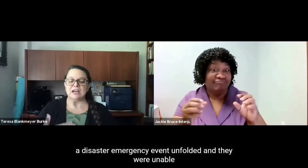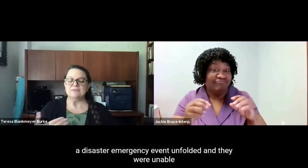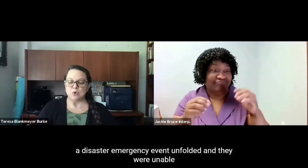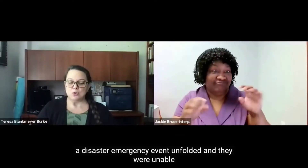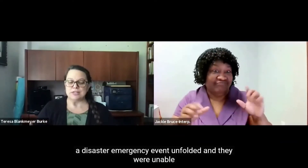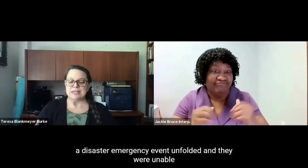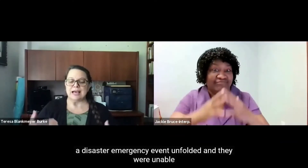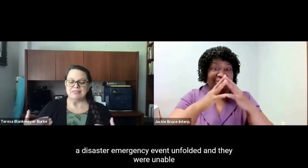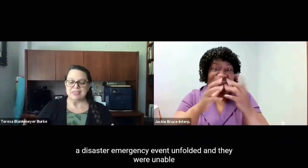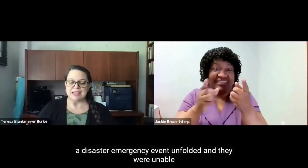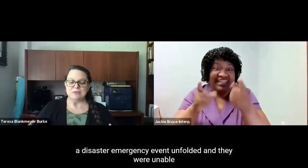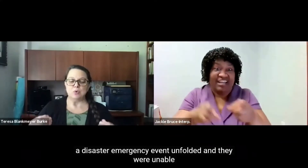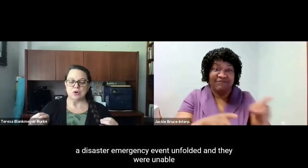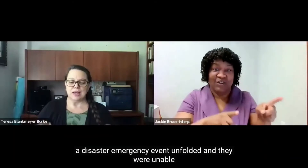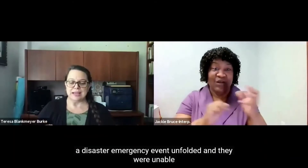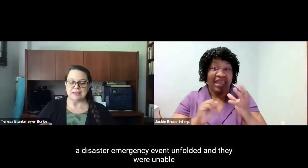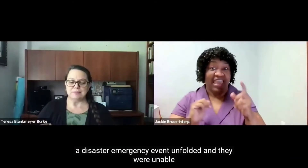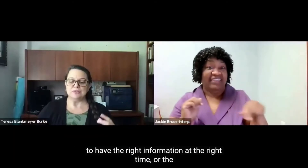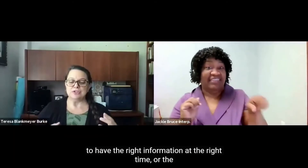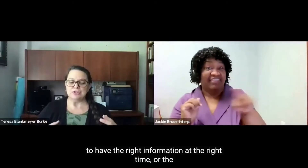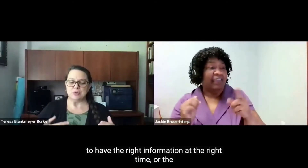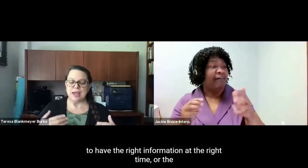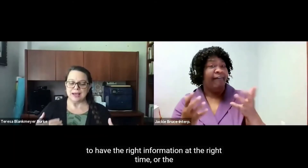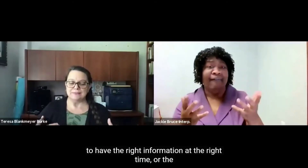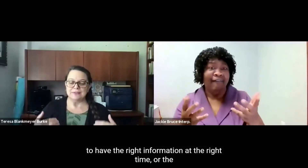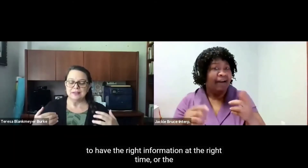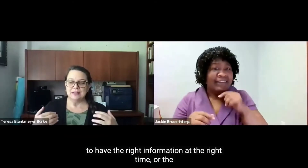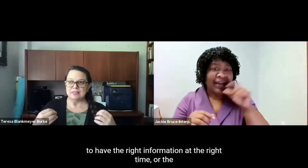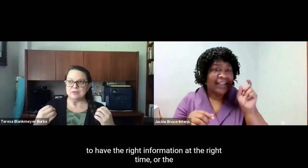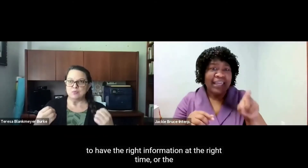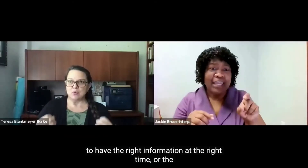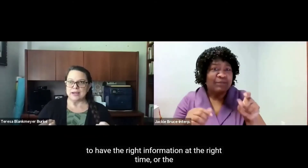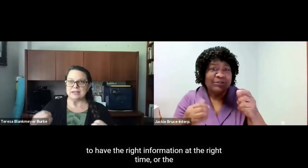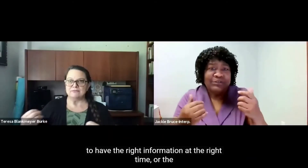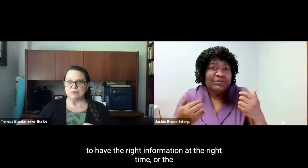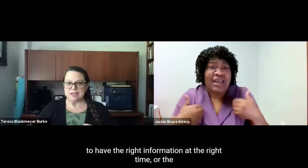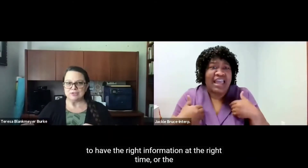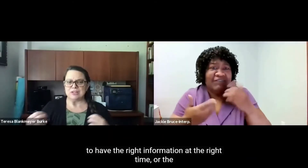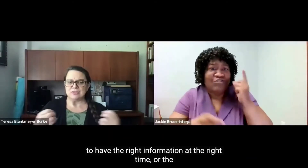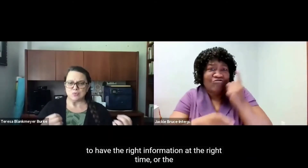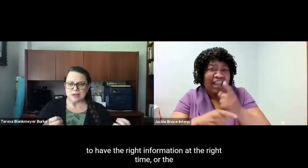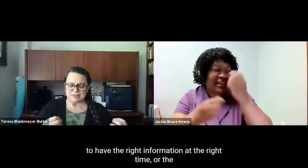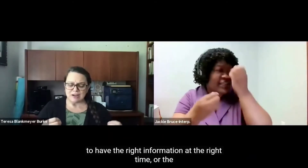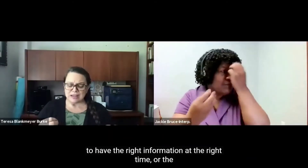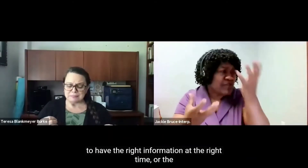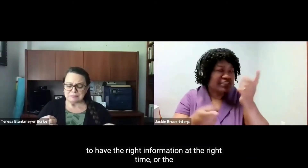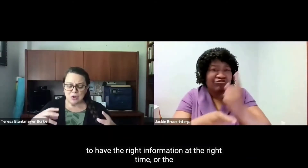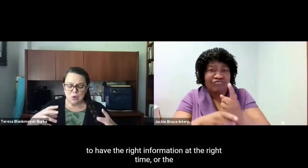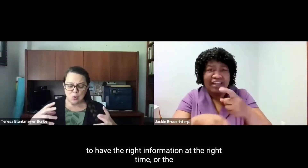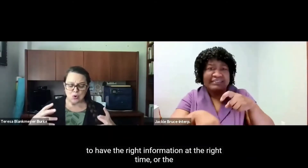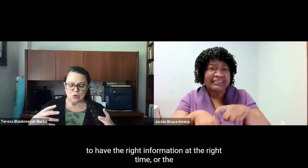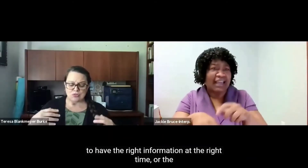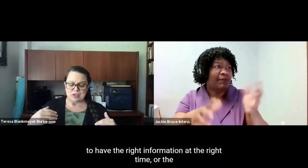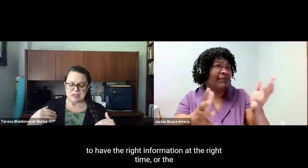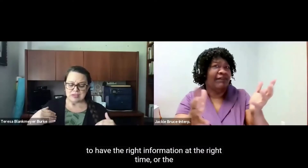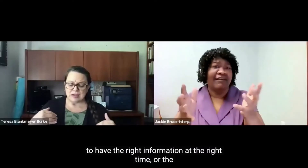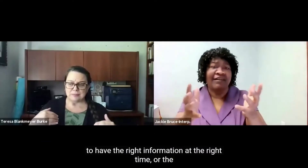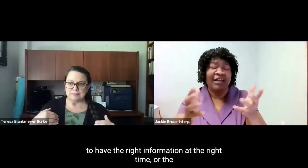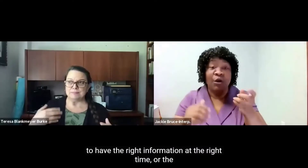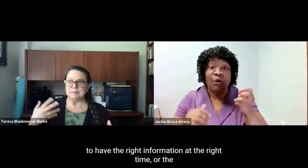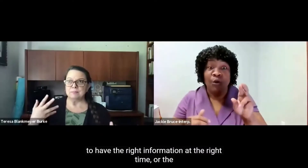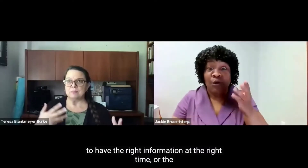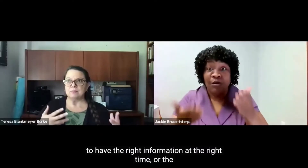emergency event unfolded and they were unable to have the right information at the right time or